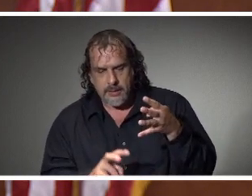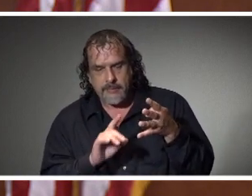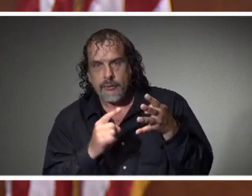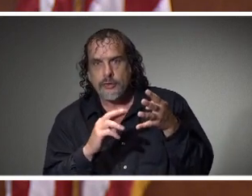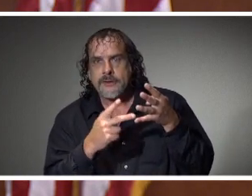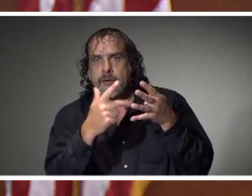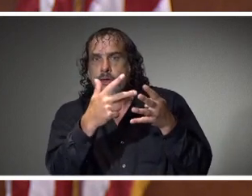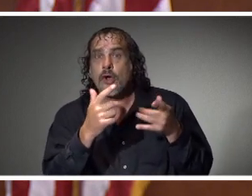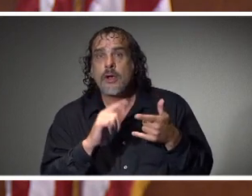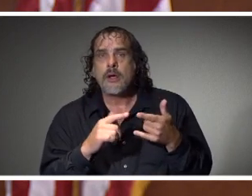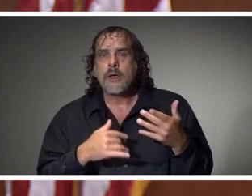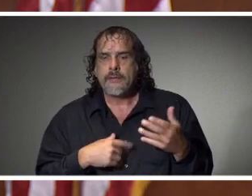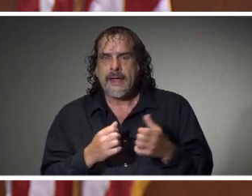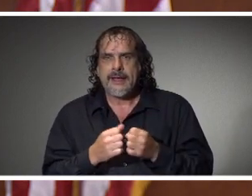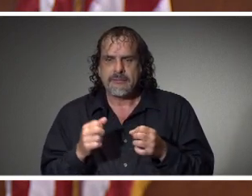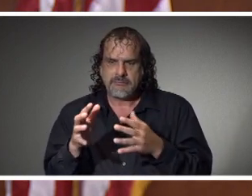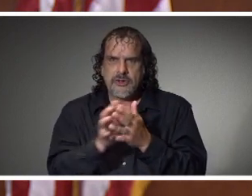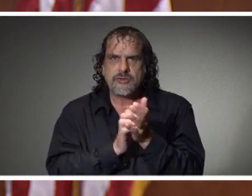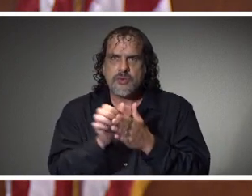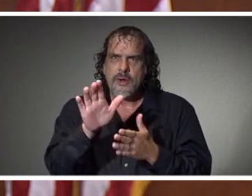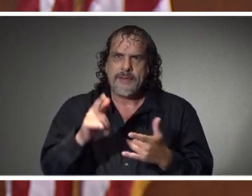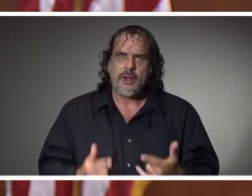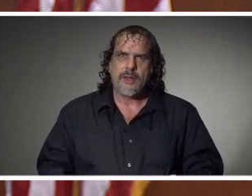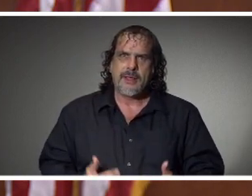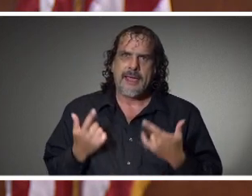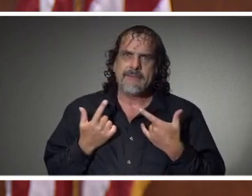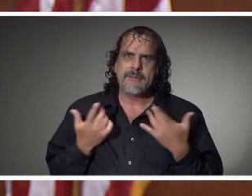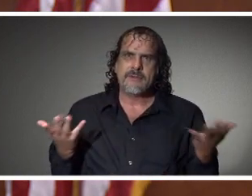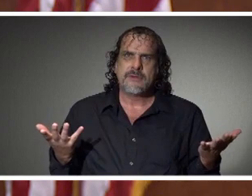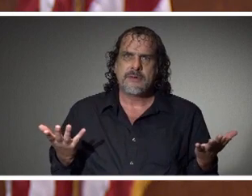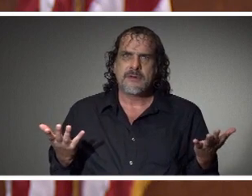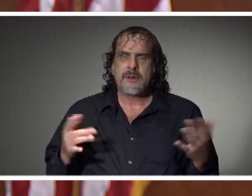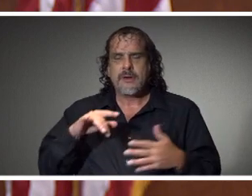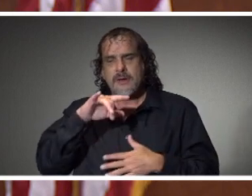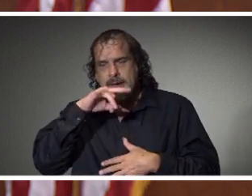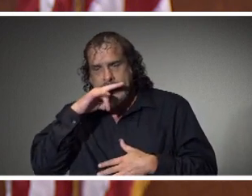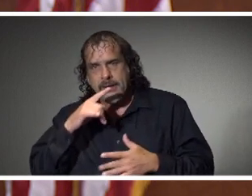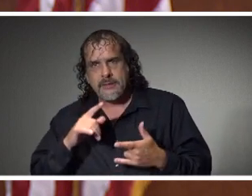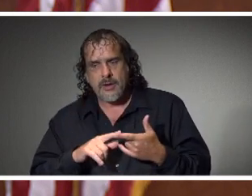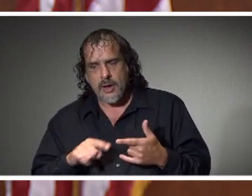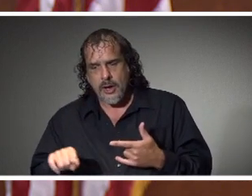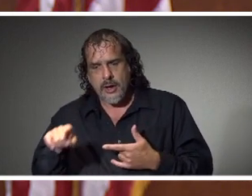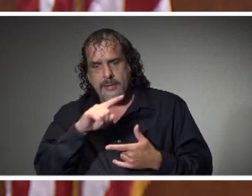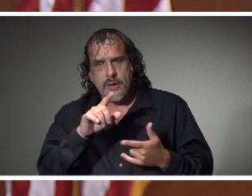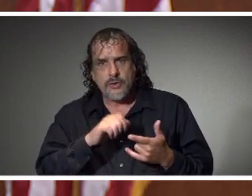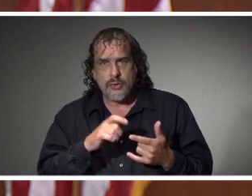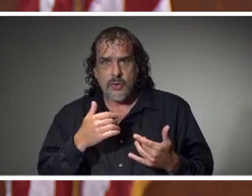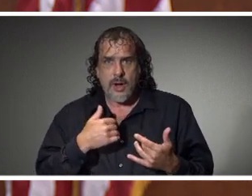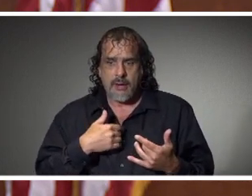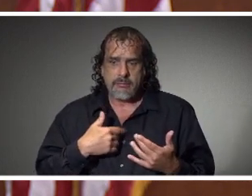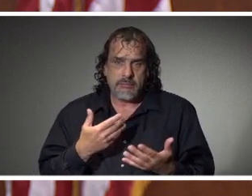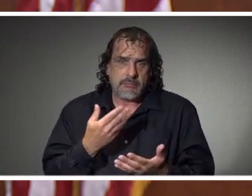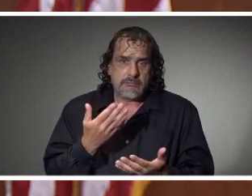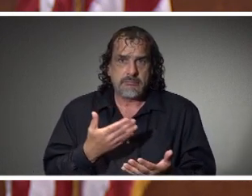and would destroy lives. Kids, especially those that are privileged,